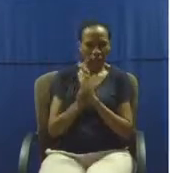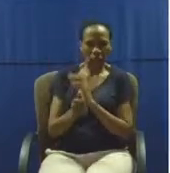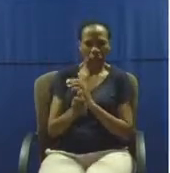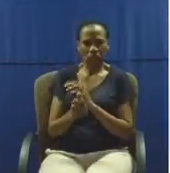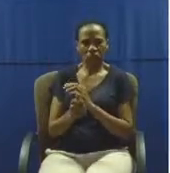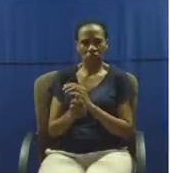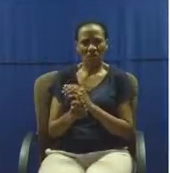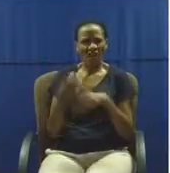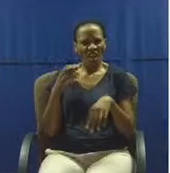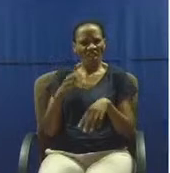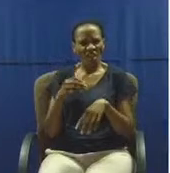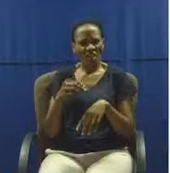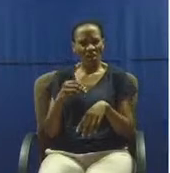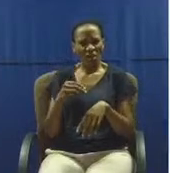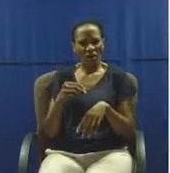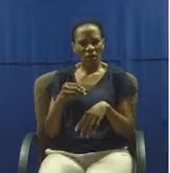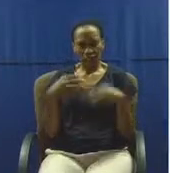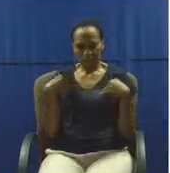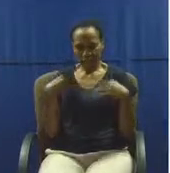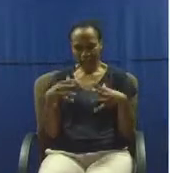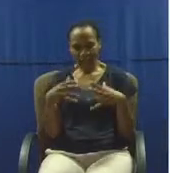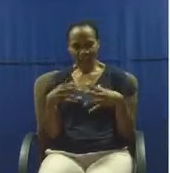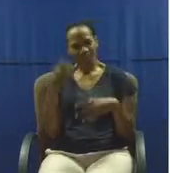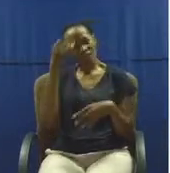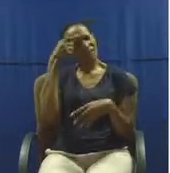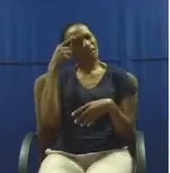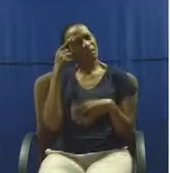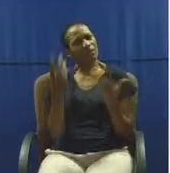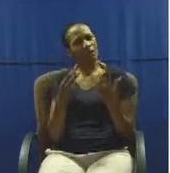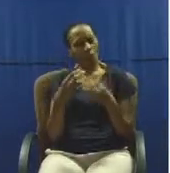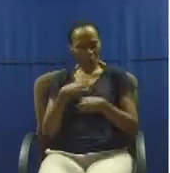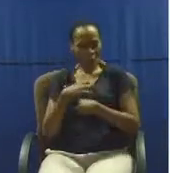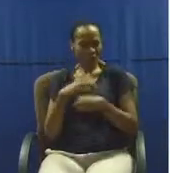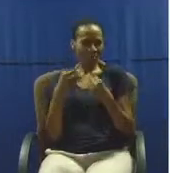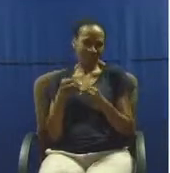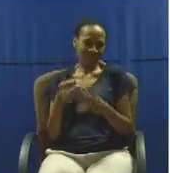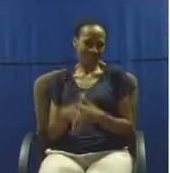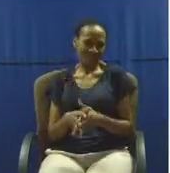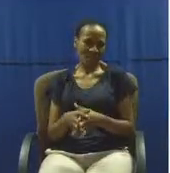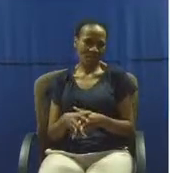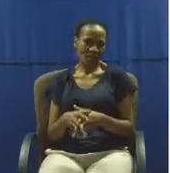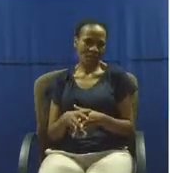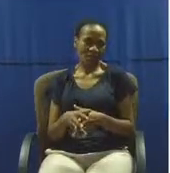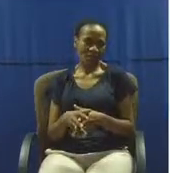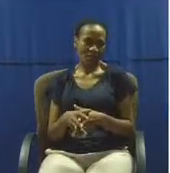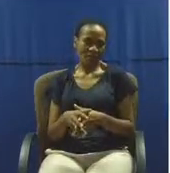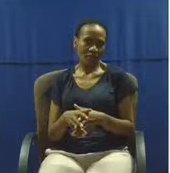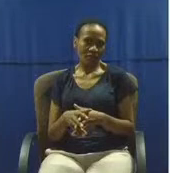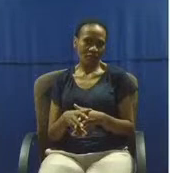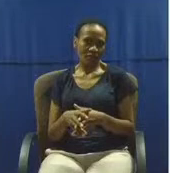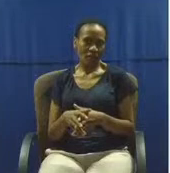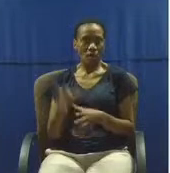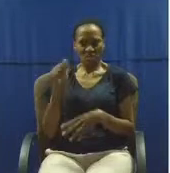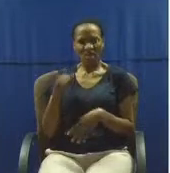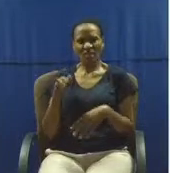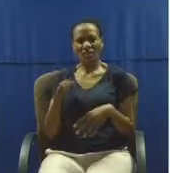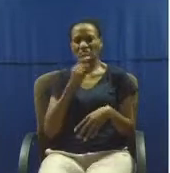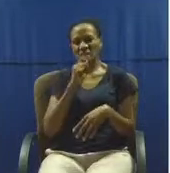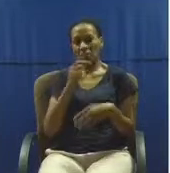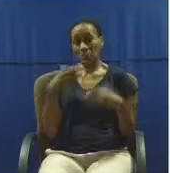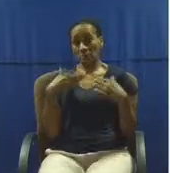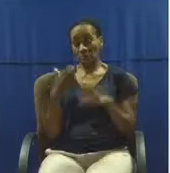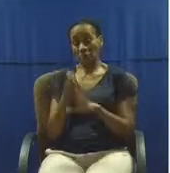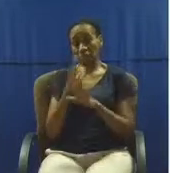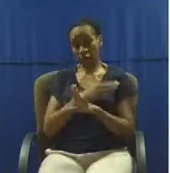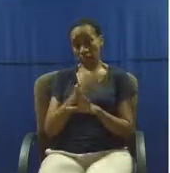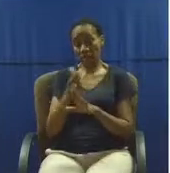needed to start and manage their own businesses. Of course, they still need to get into some form of employment so that they